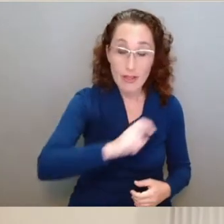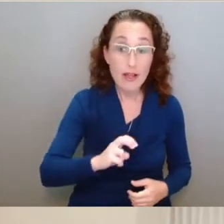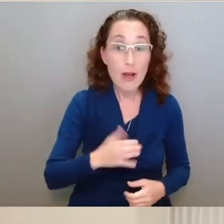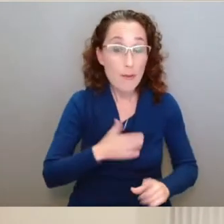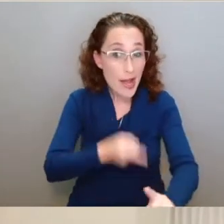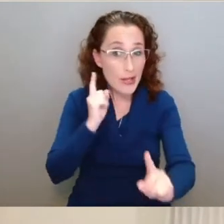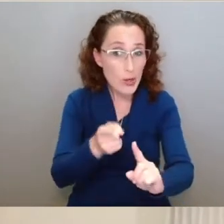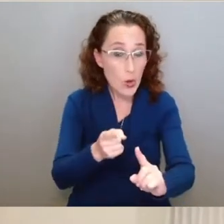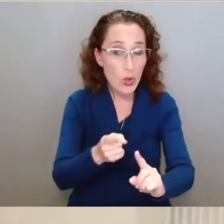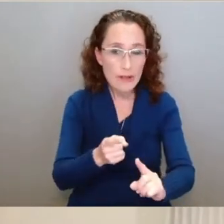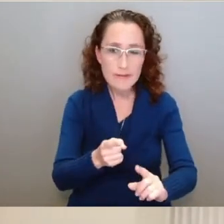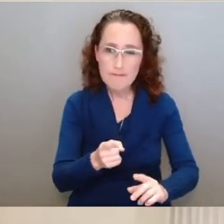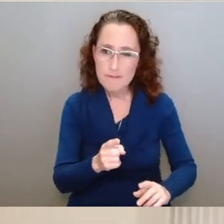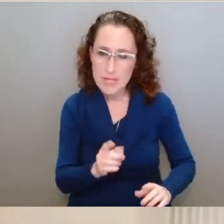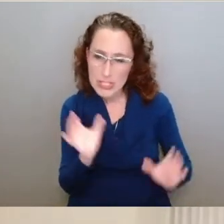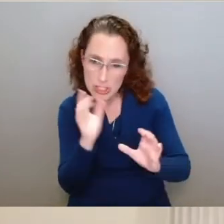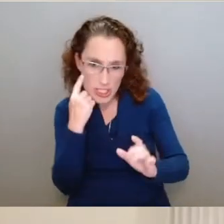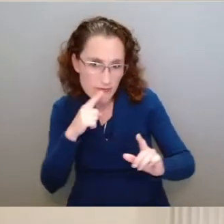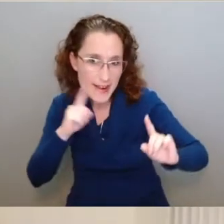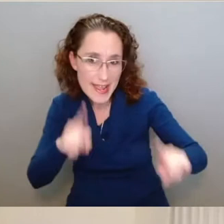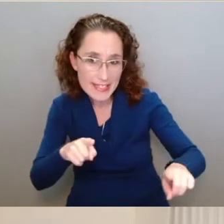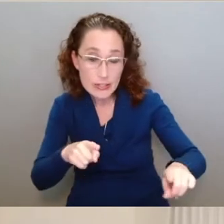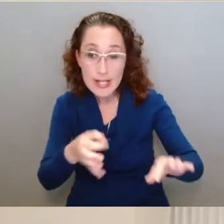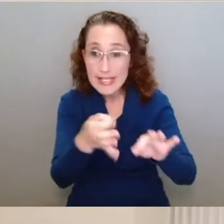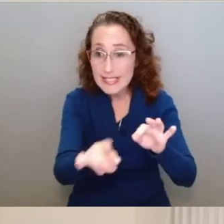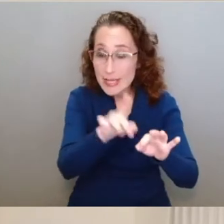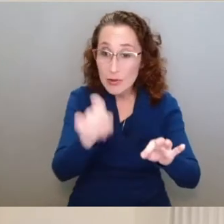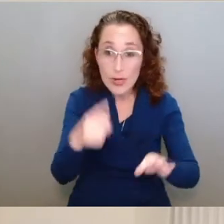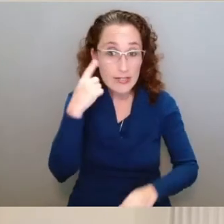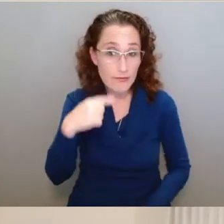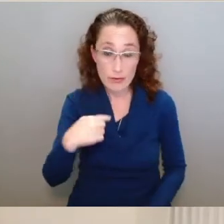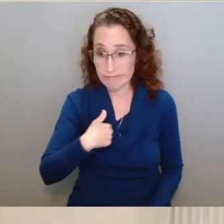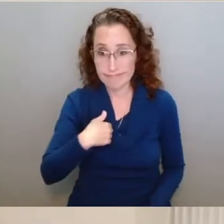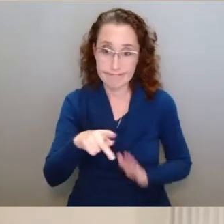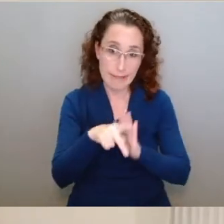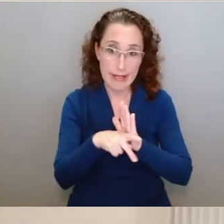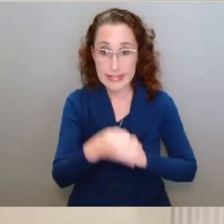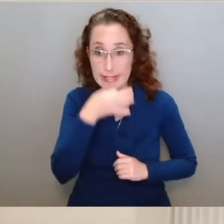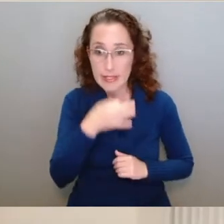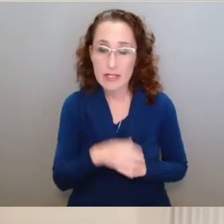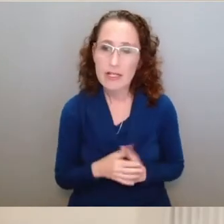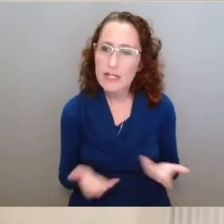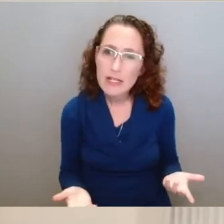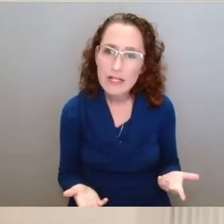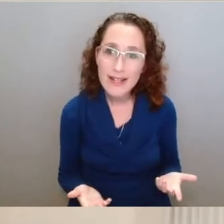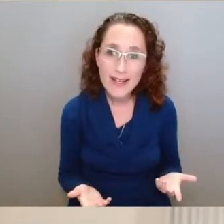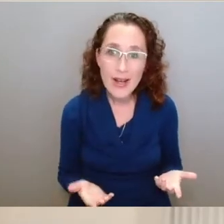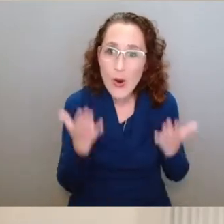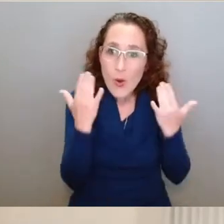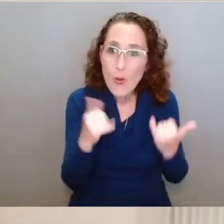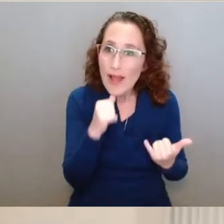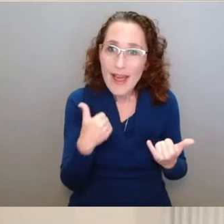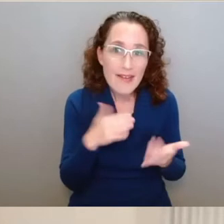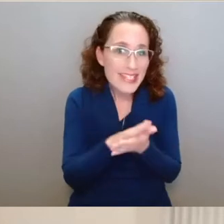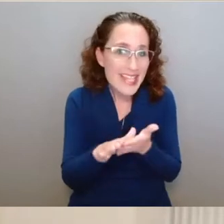answer to what should have been a simple question for a policy expert, which is, why can't we seem to have nice things in